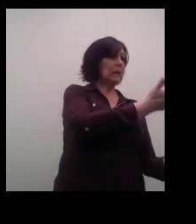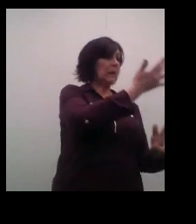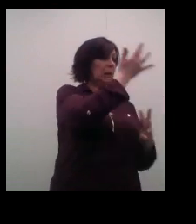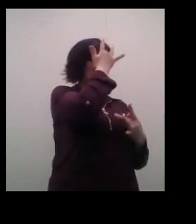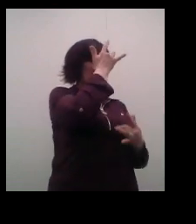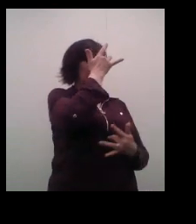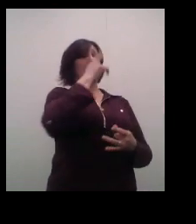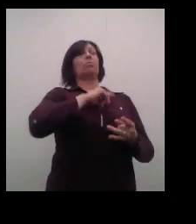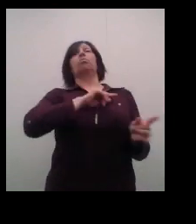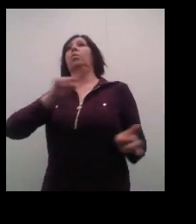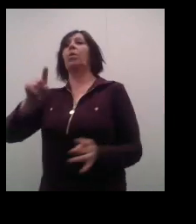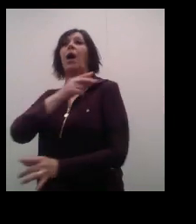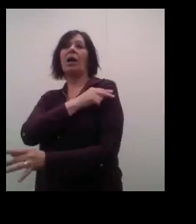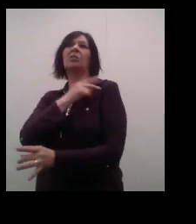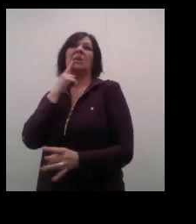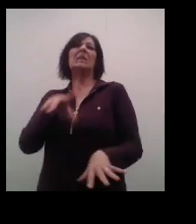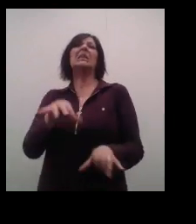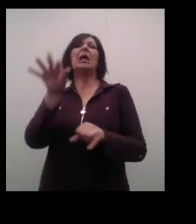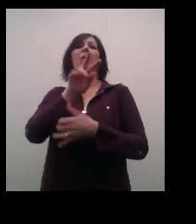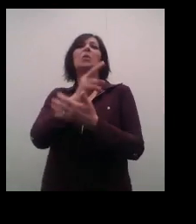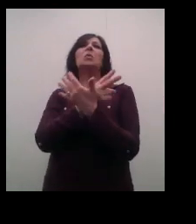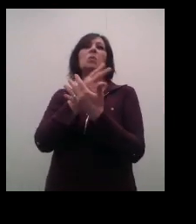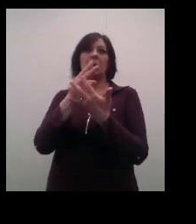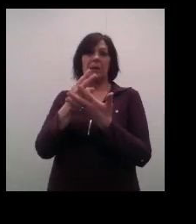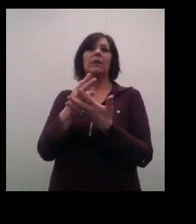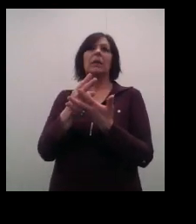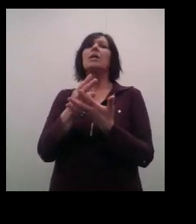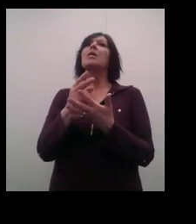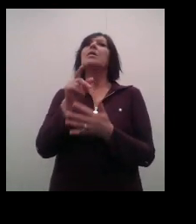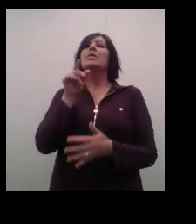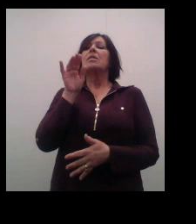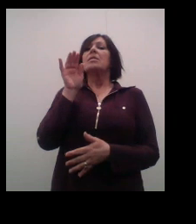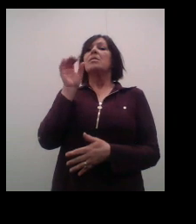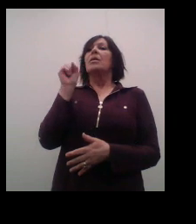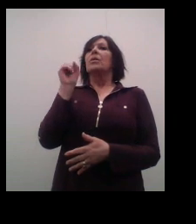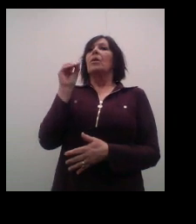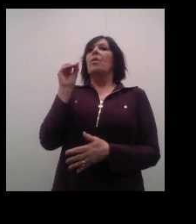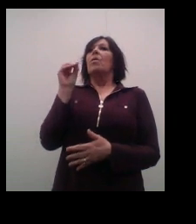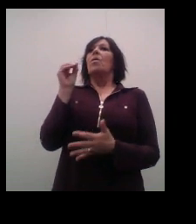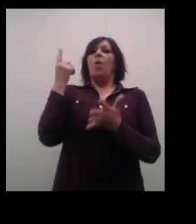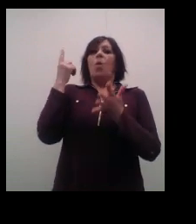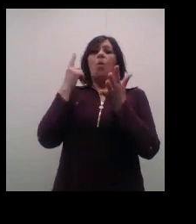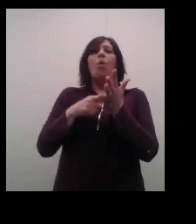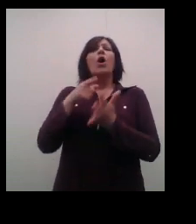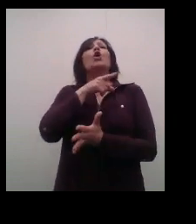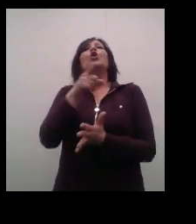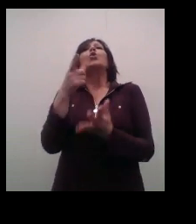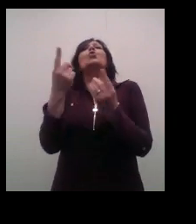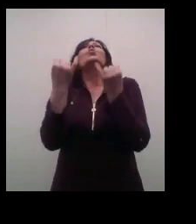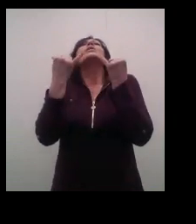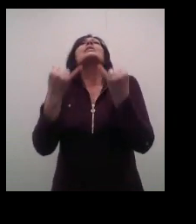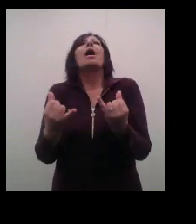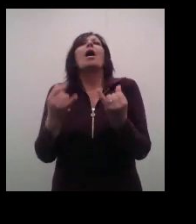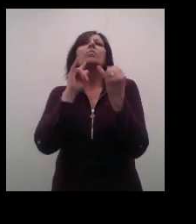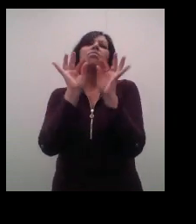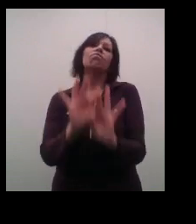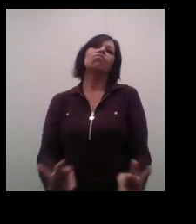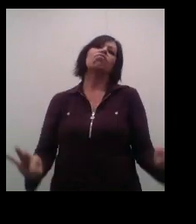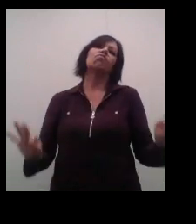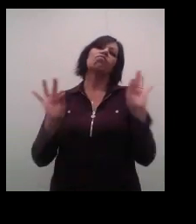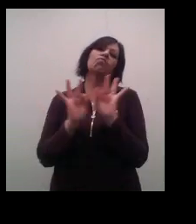they would end up in the hospital with severe illness. So again, it's what we all do now counts, every single